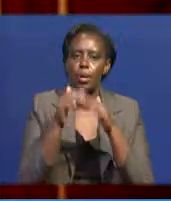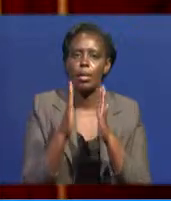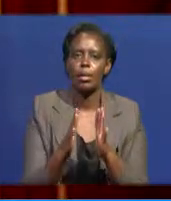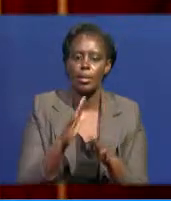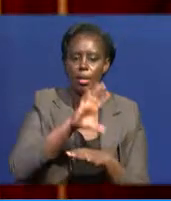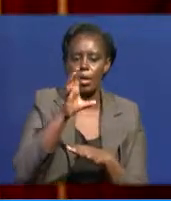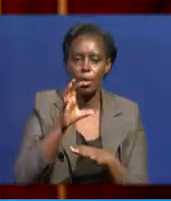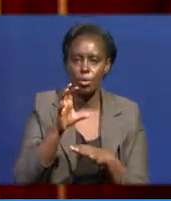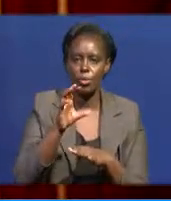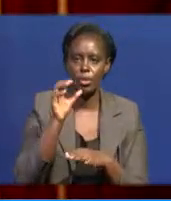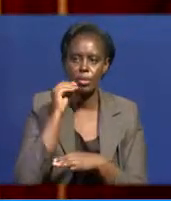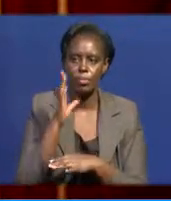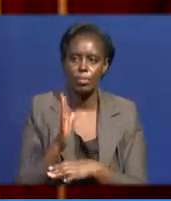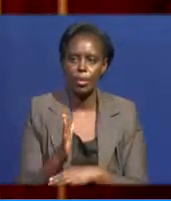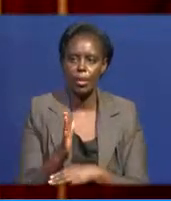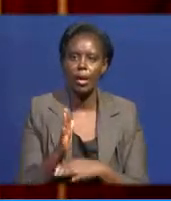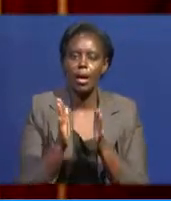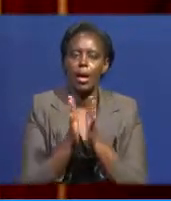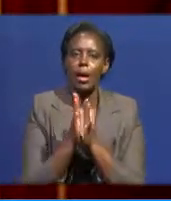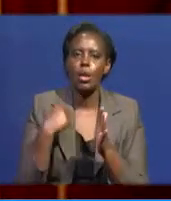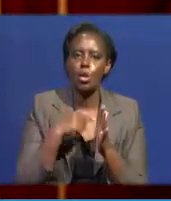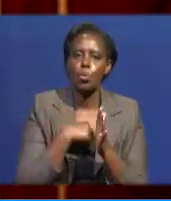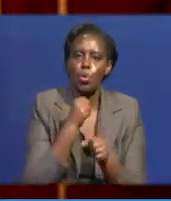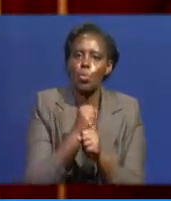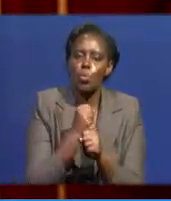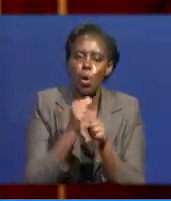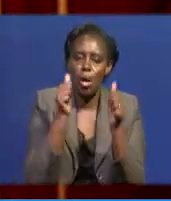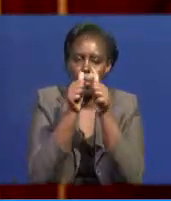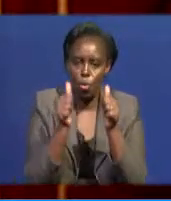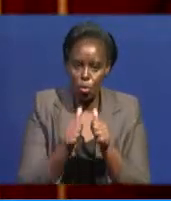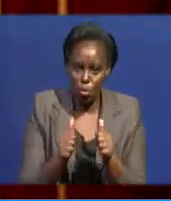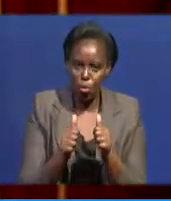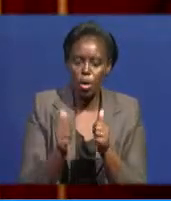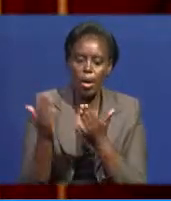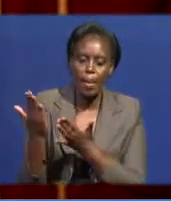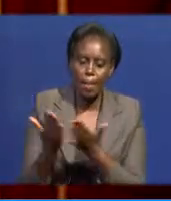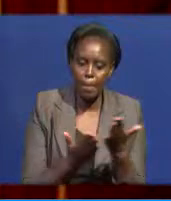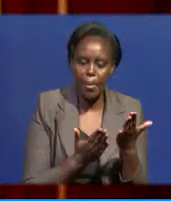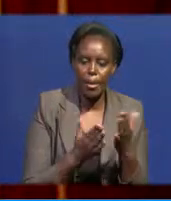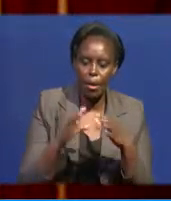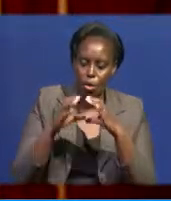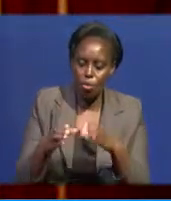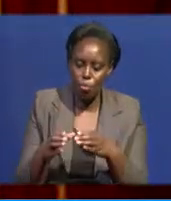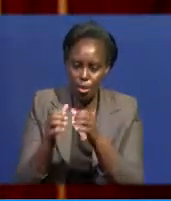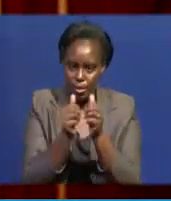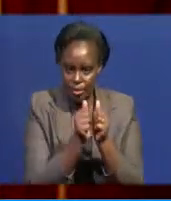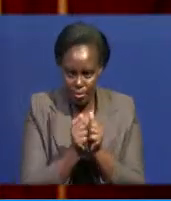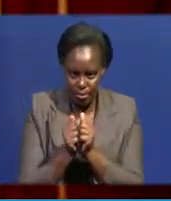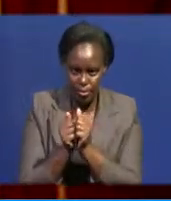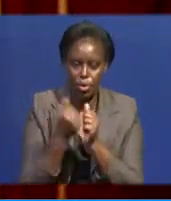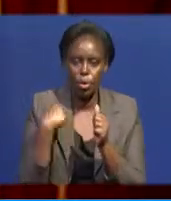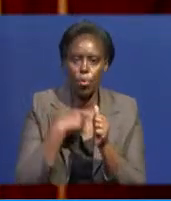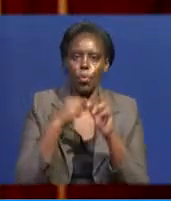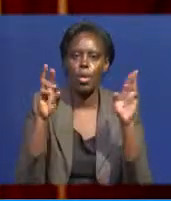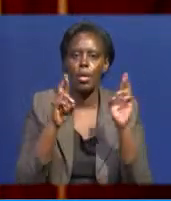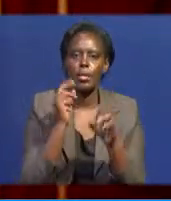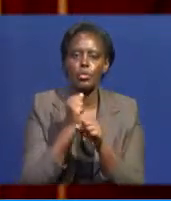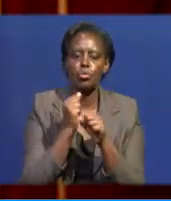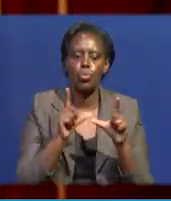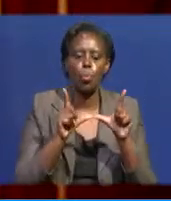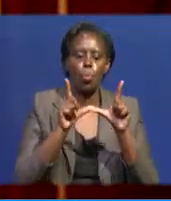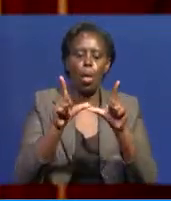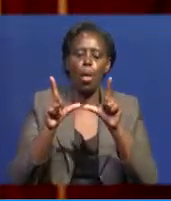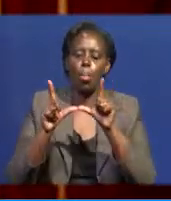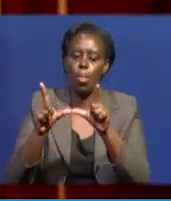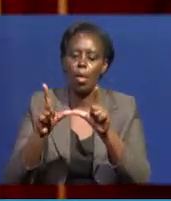that county, Honorable Speaker, and would do us very good by bringing communities together. We are ready to do titling.